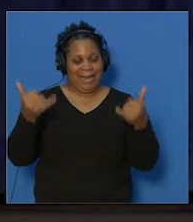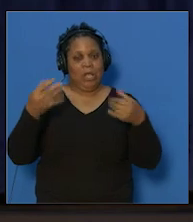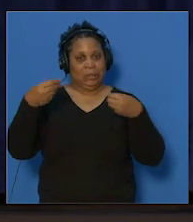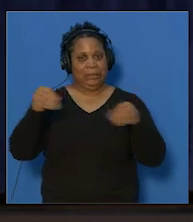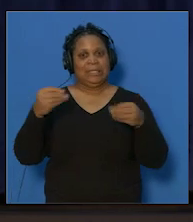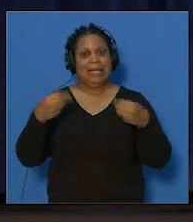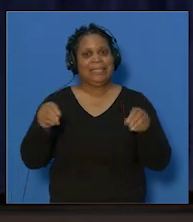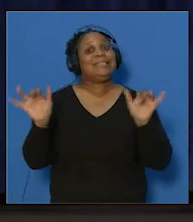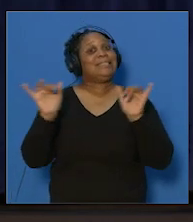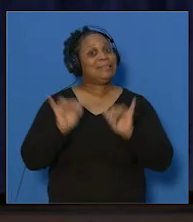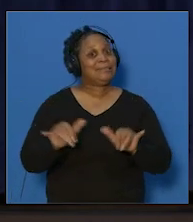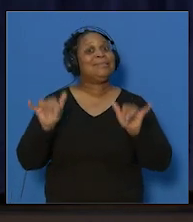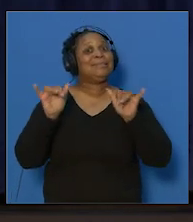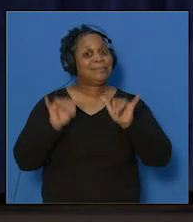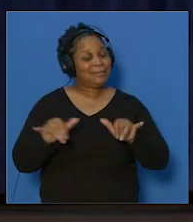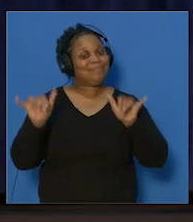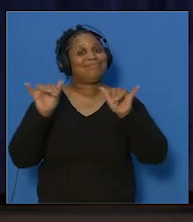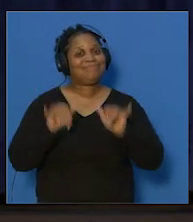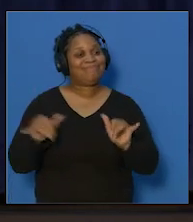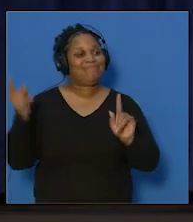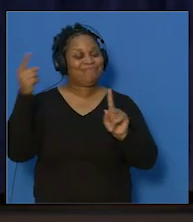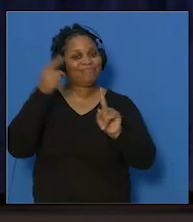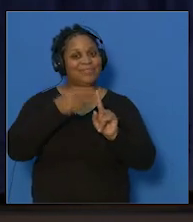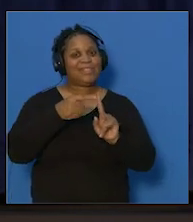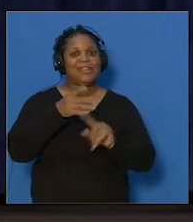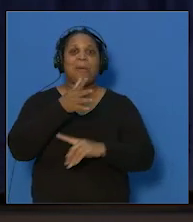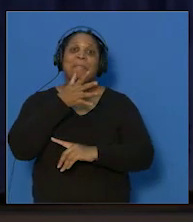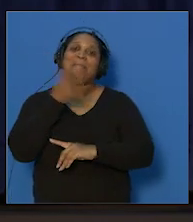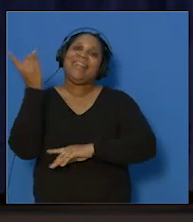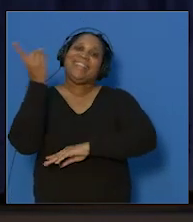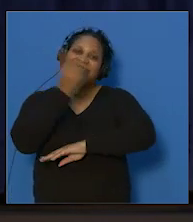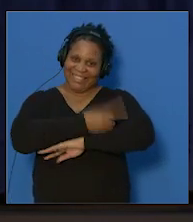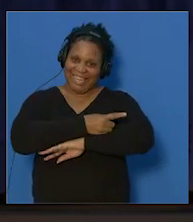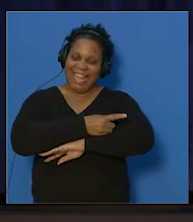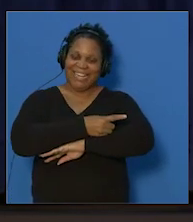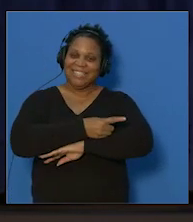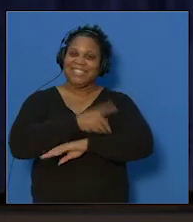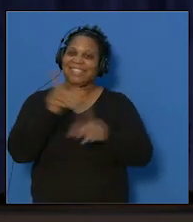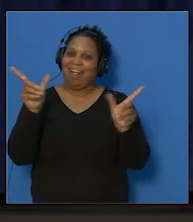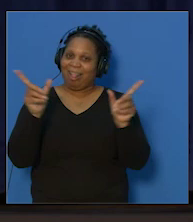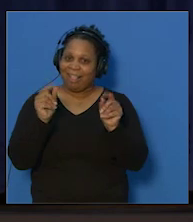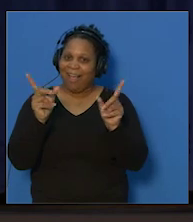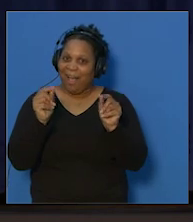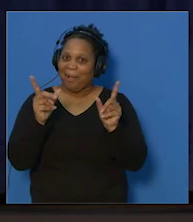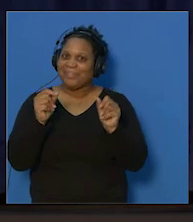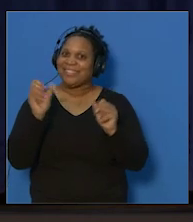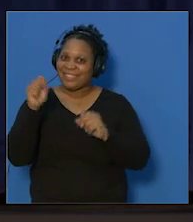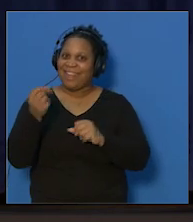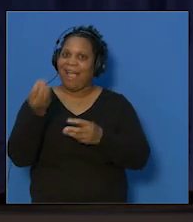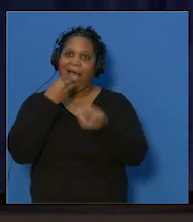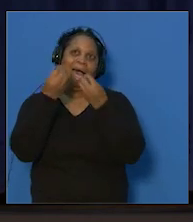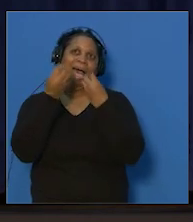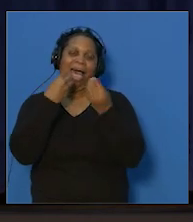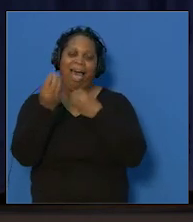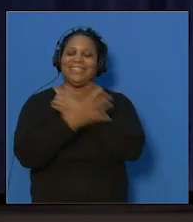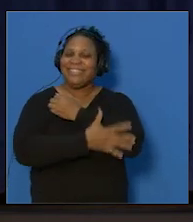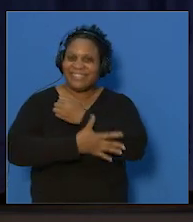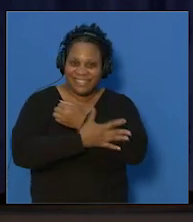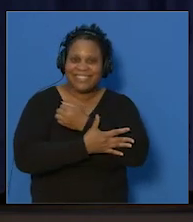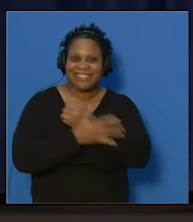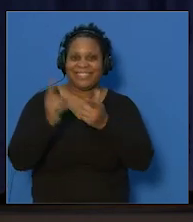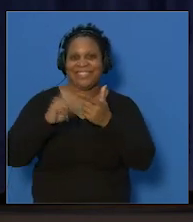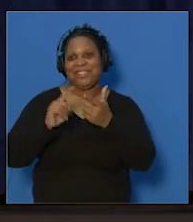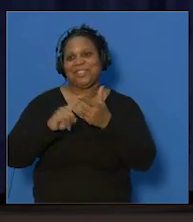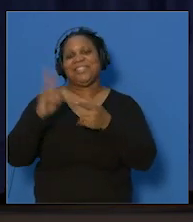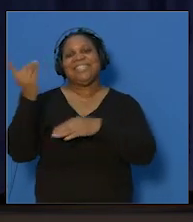is still allowed until Mother's Day. So lobsters are able to be consumed in the country until the day